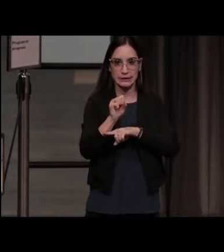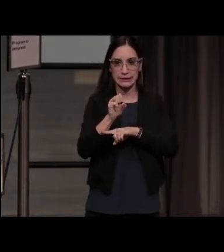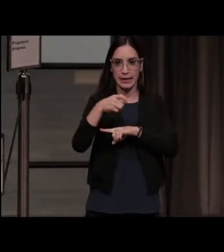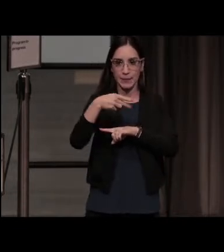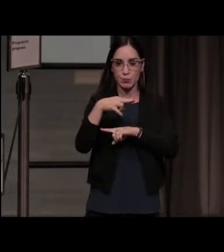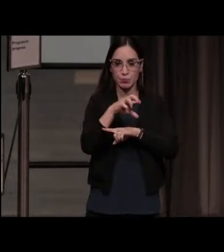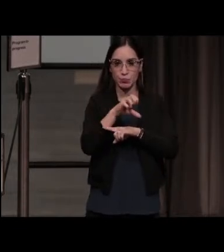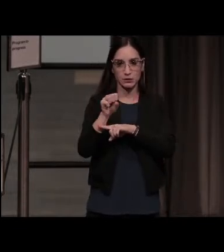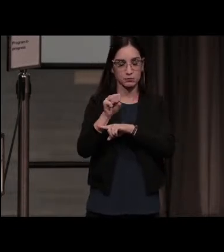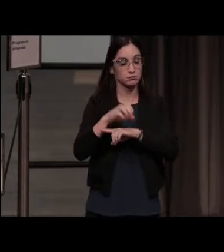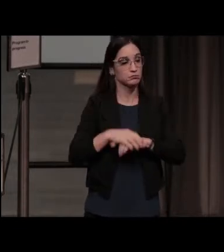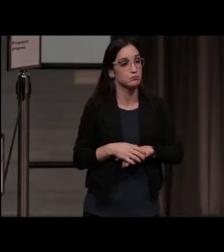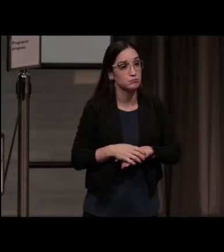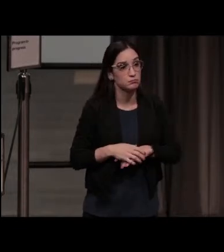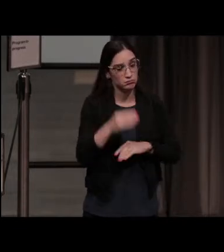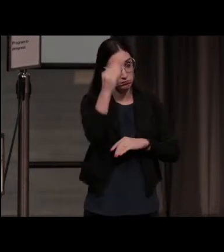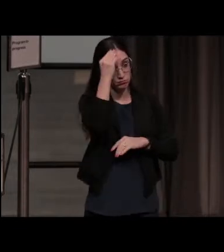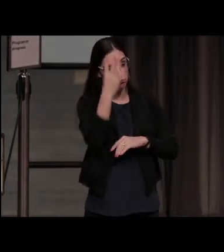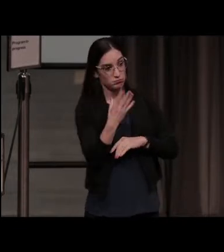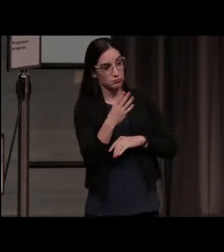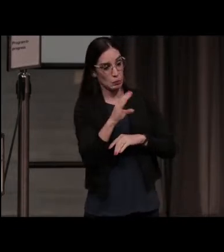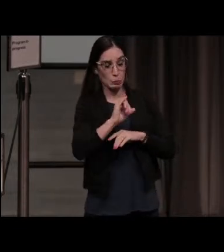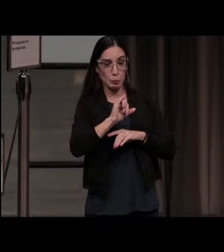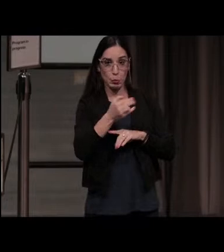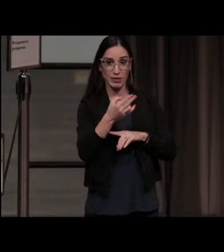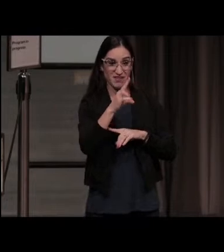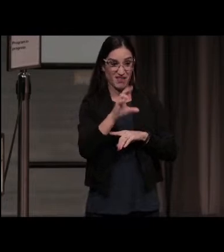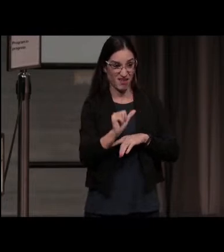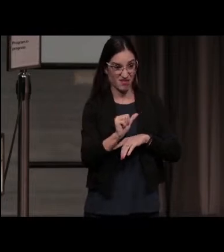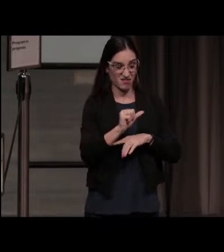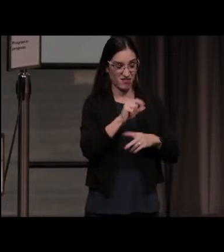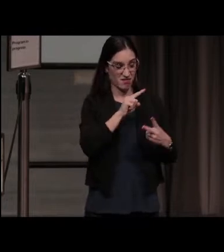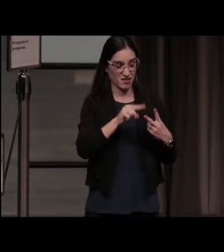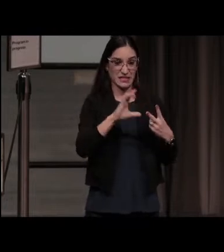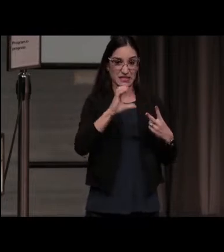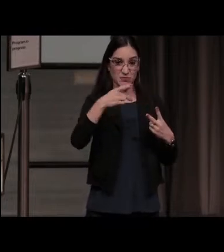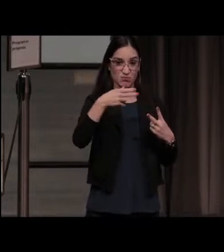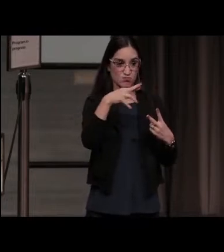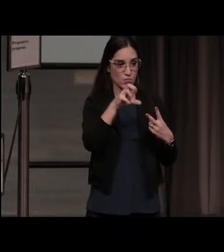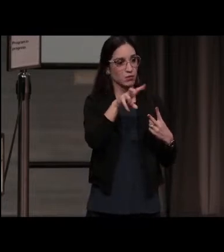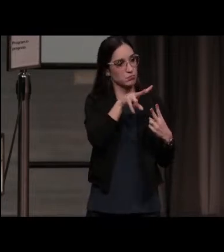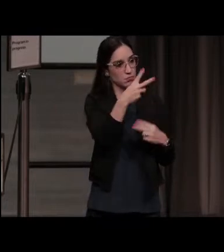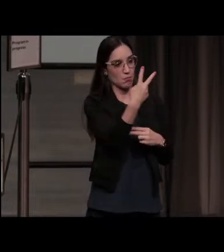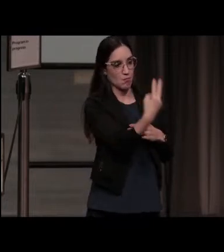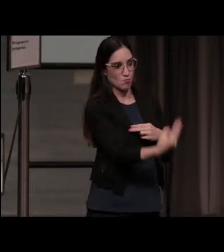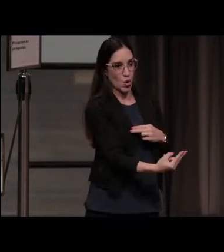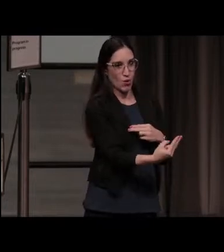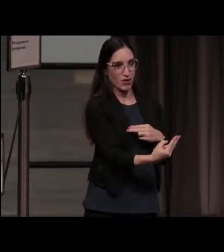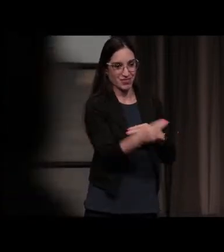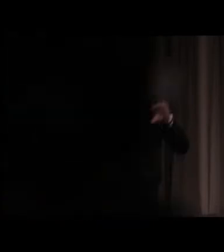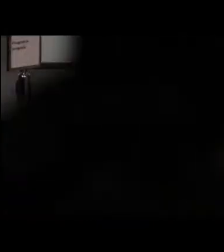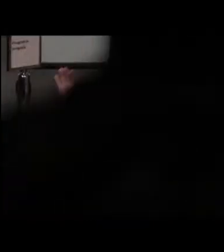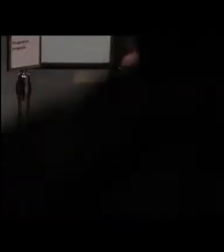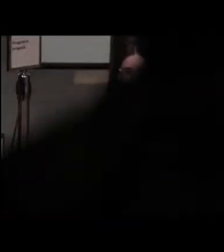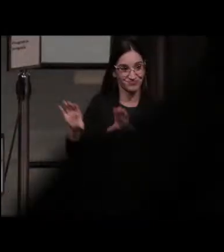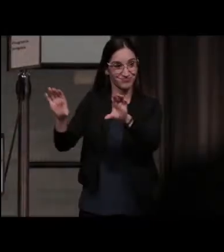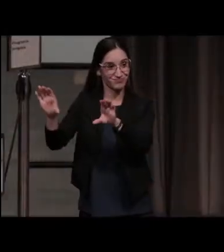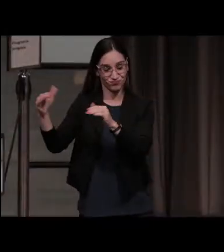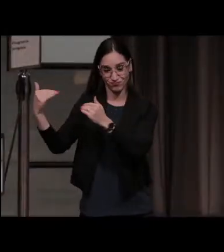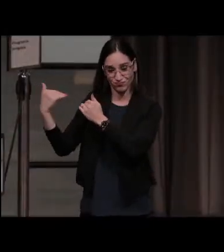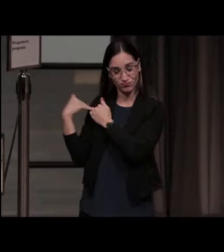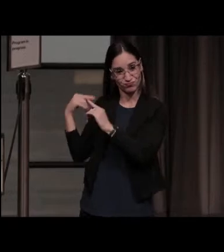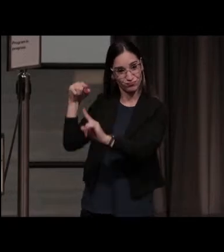features exhibition artists Felipe Mujica and Khadijah Cypress, exhibition curator Jennifer Inacio,